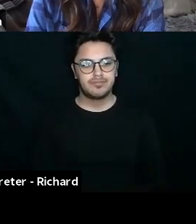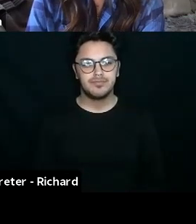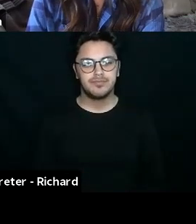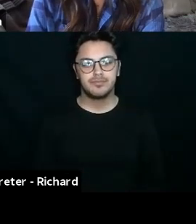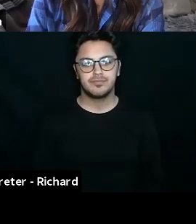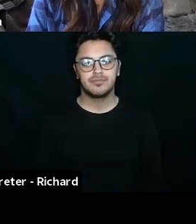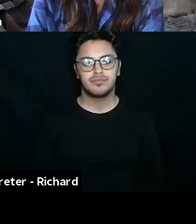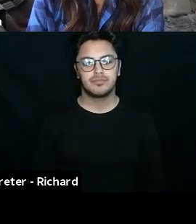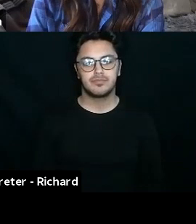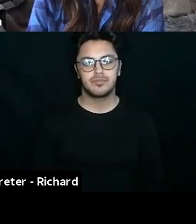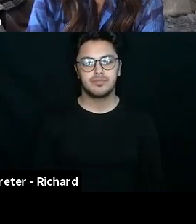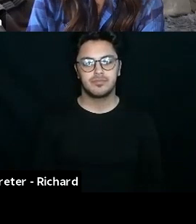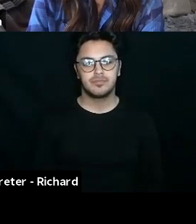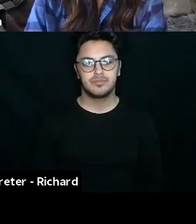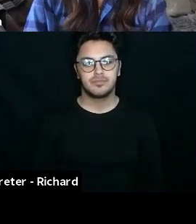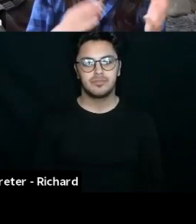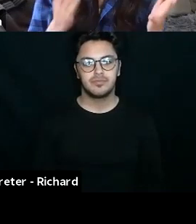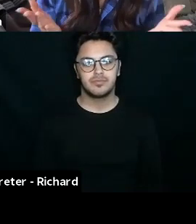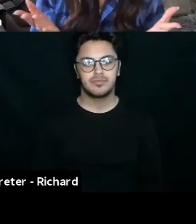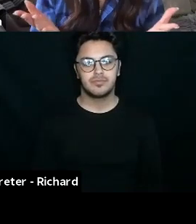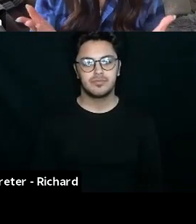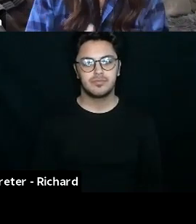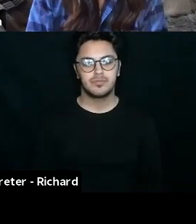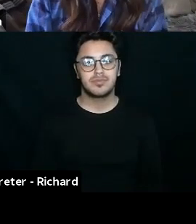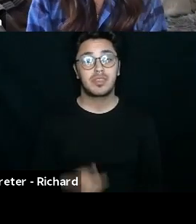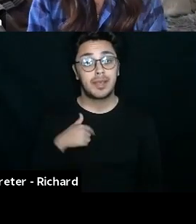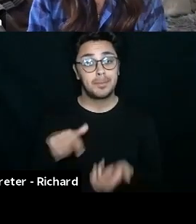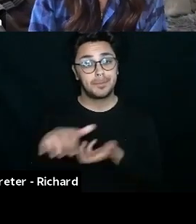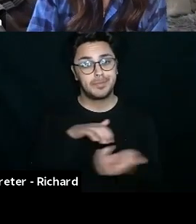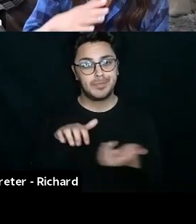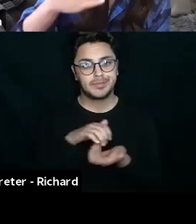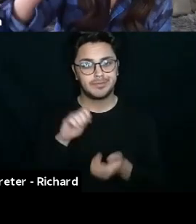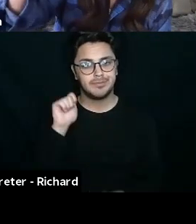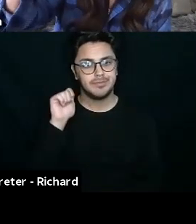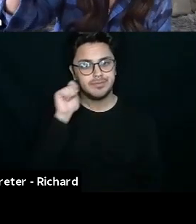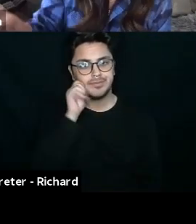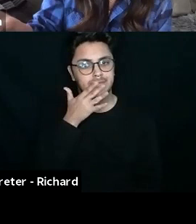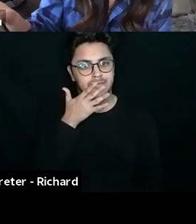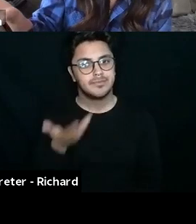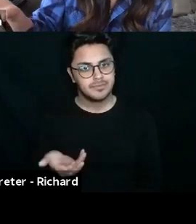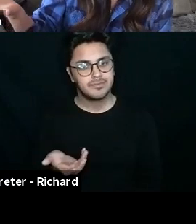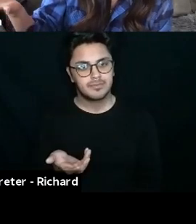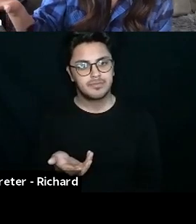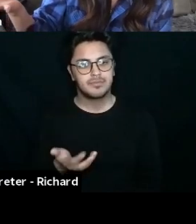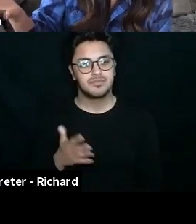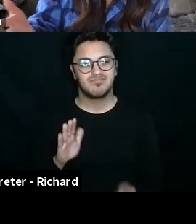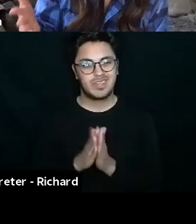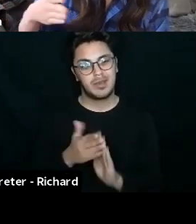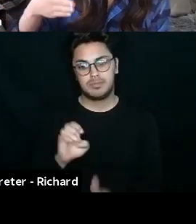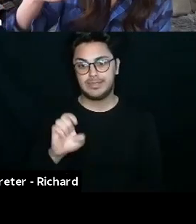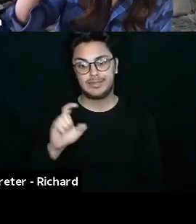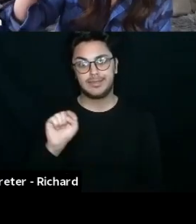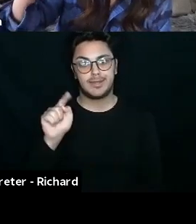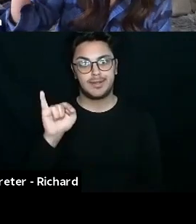because, you know, I am a mixed ethnicity, that kind of goes into this exotic place.